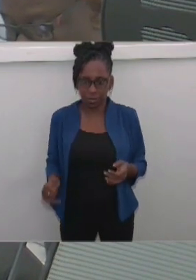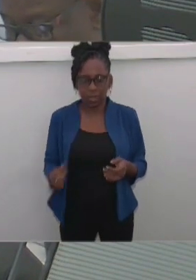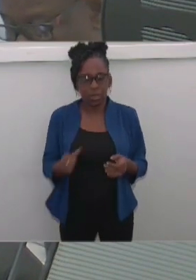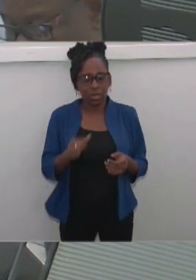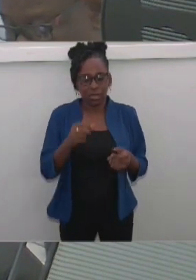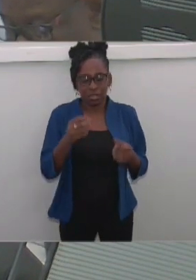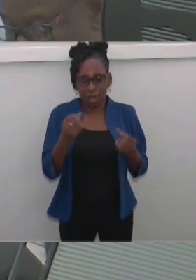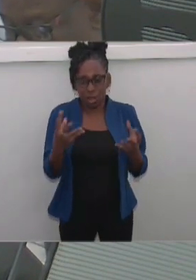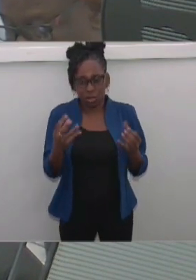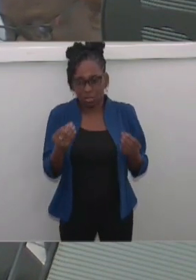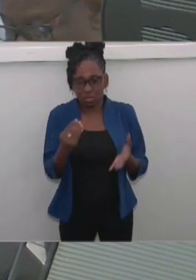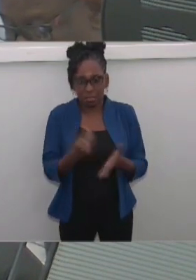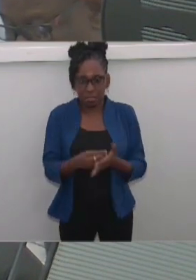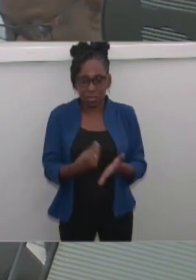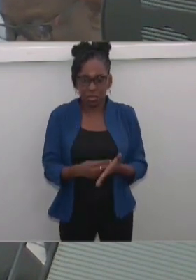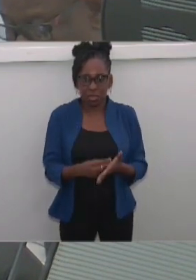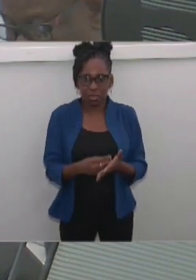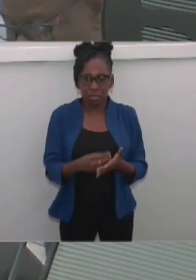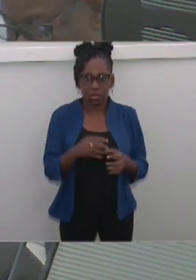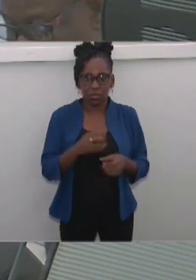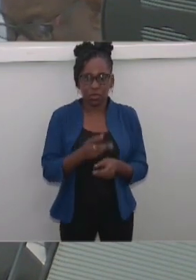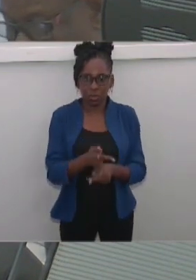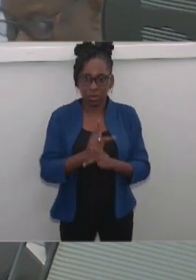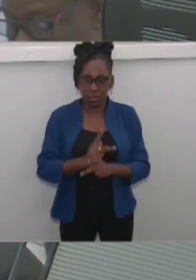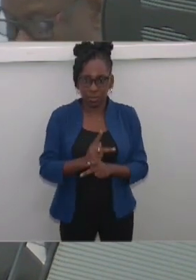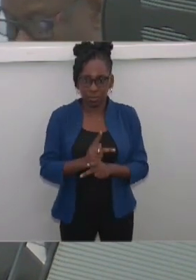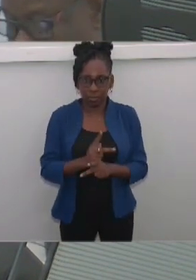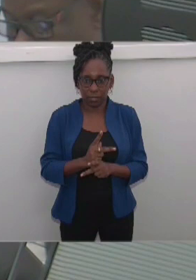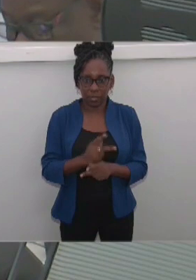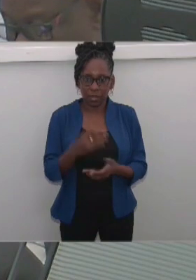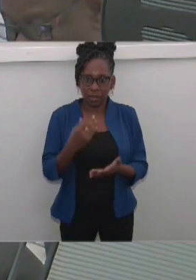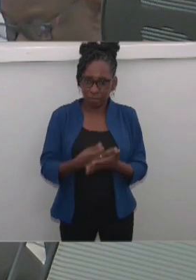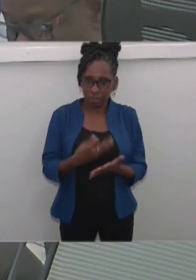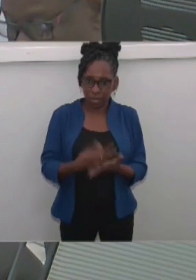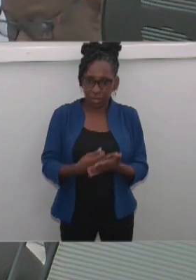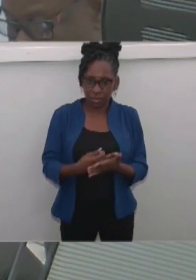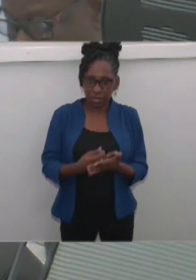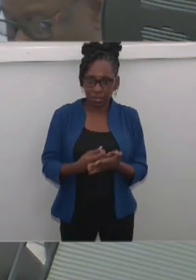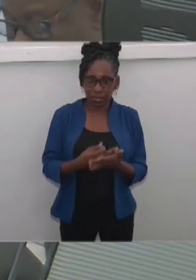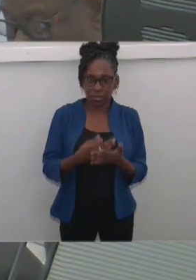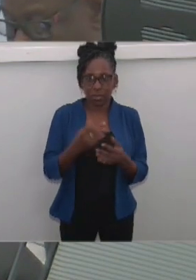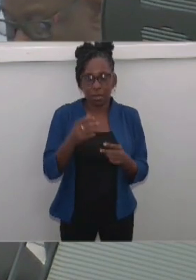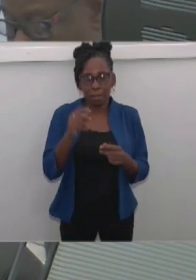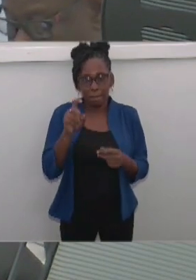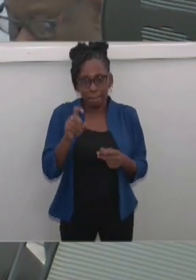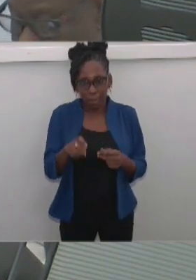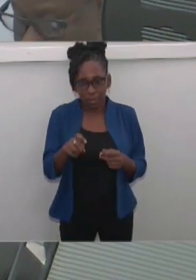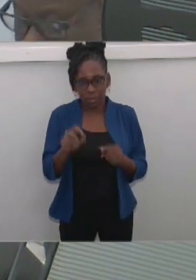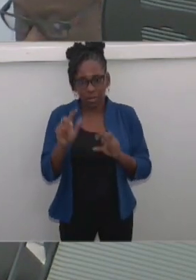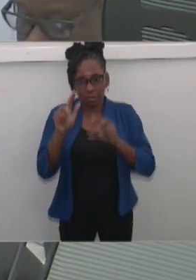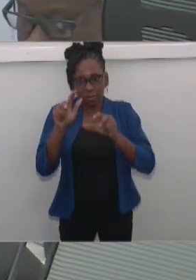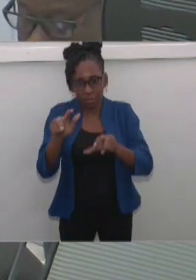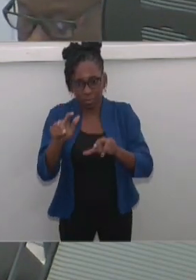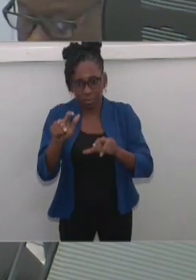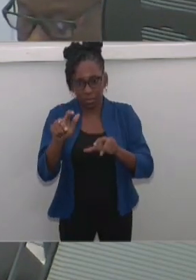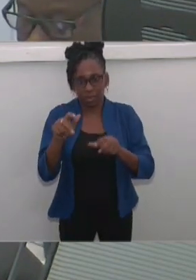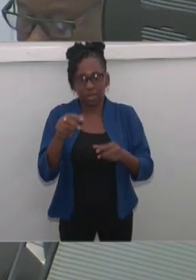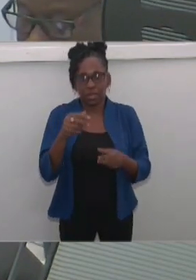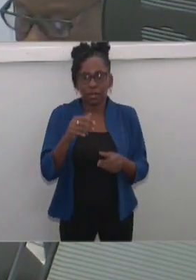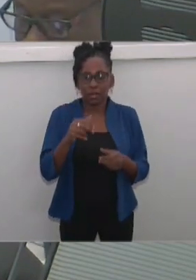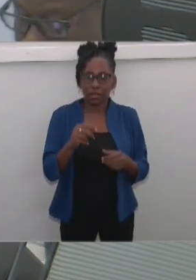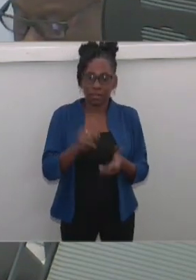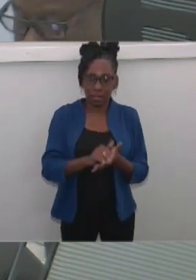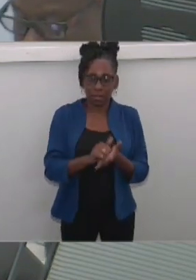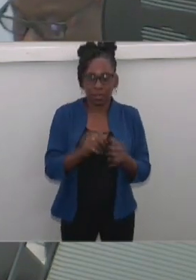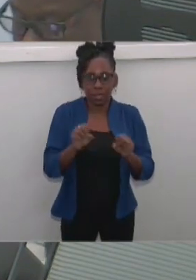maintain. Funding diplomatic operations must be an investment for which we can and must reap